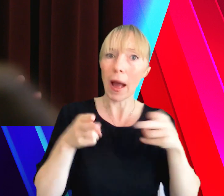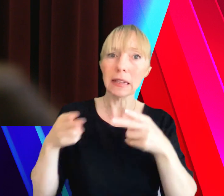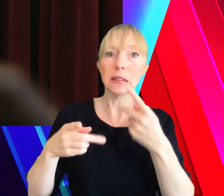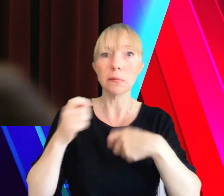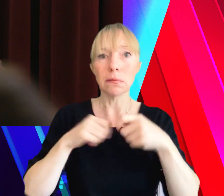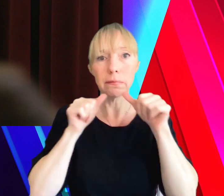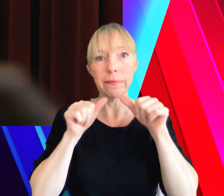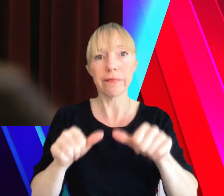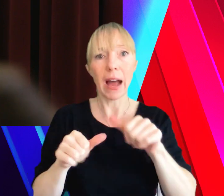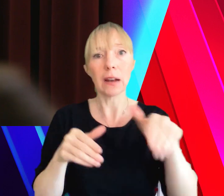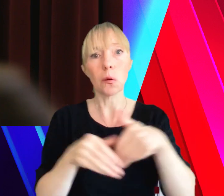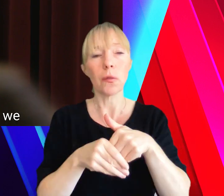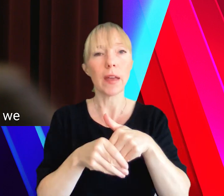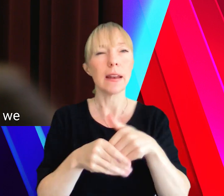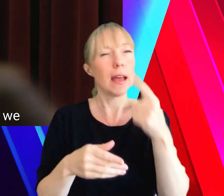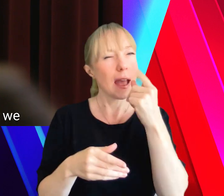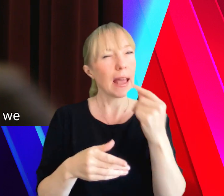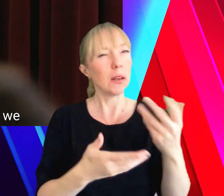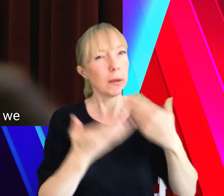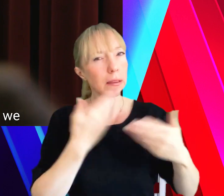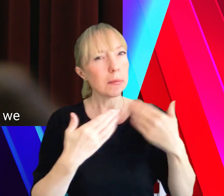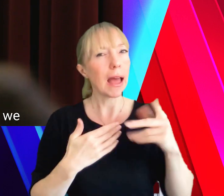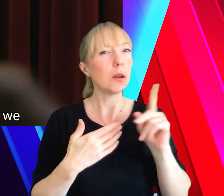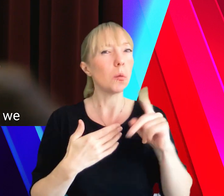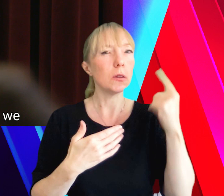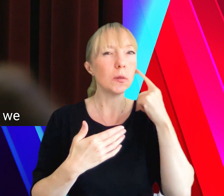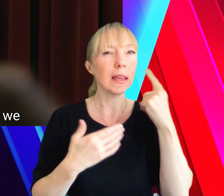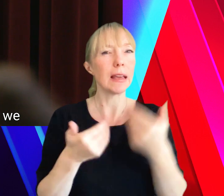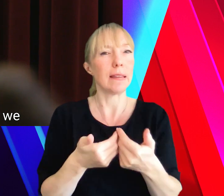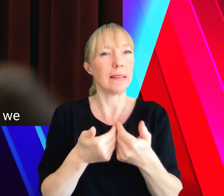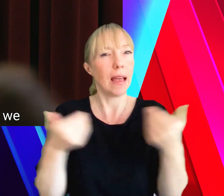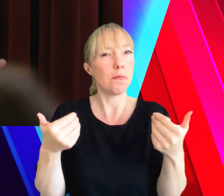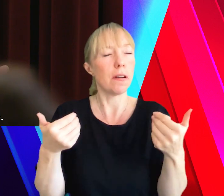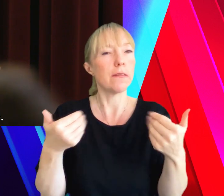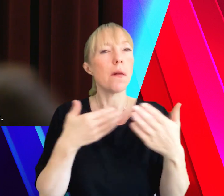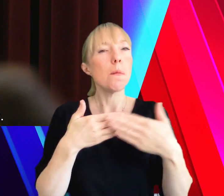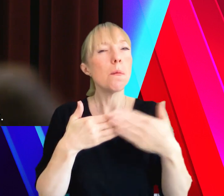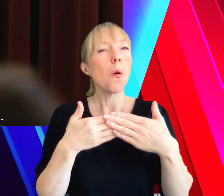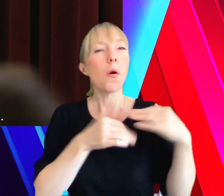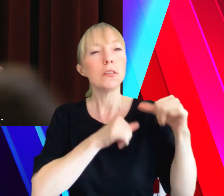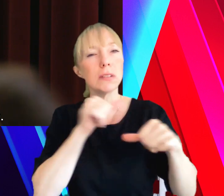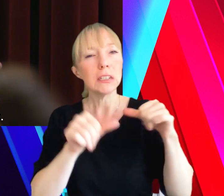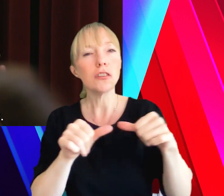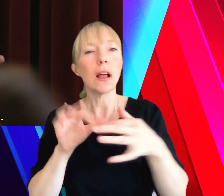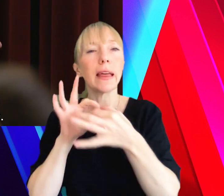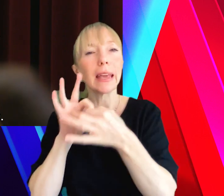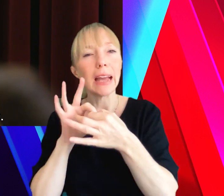of would be interested to hear from all of you is, what do you think sets it apart from what we might call like more traditional